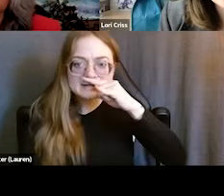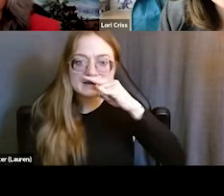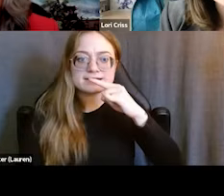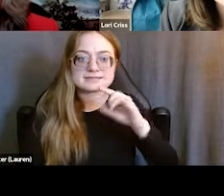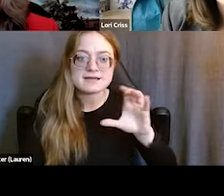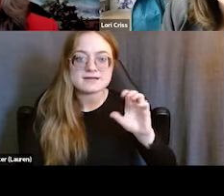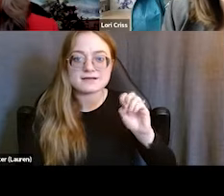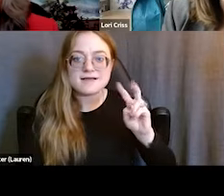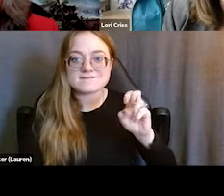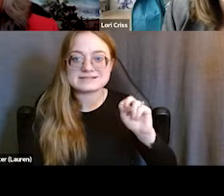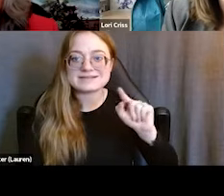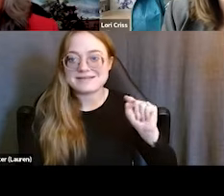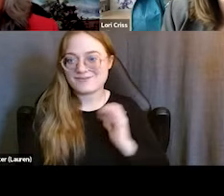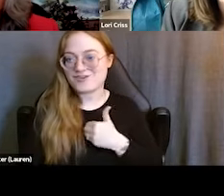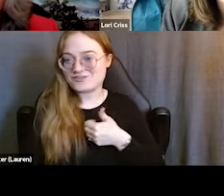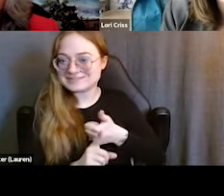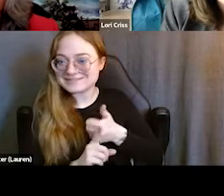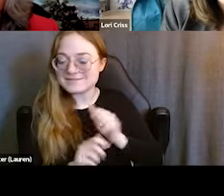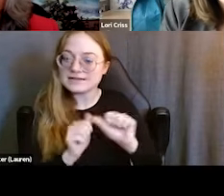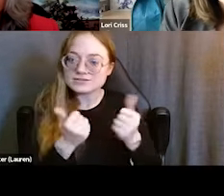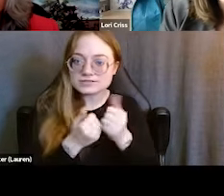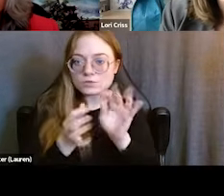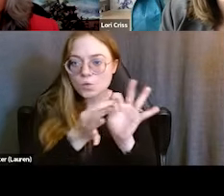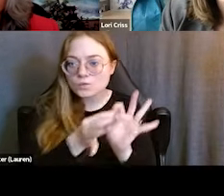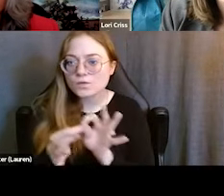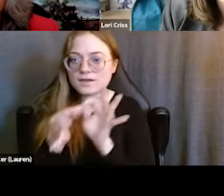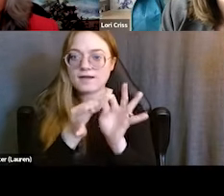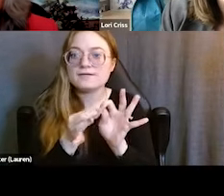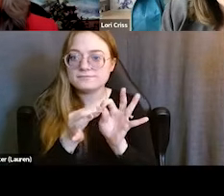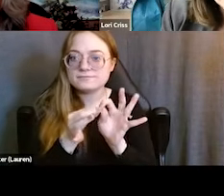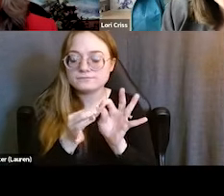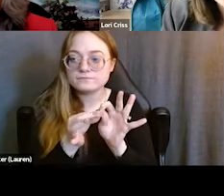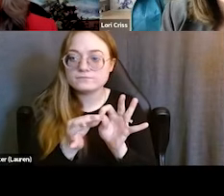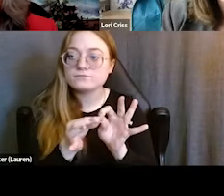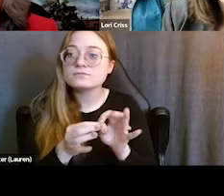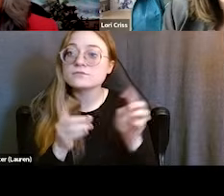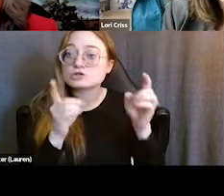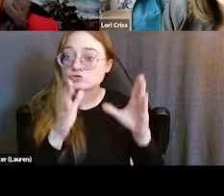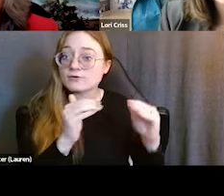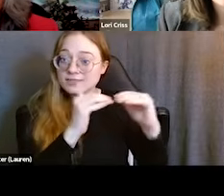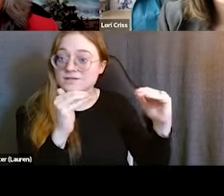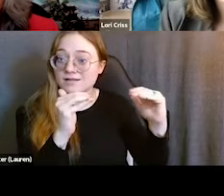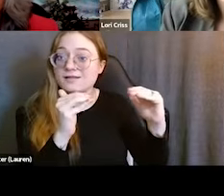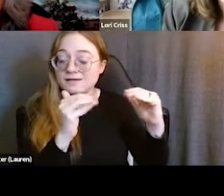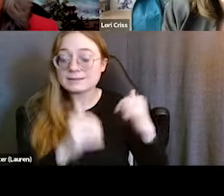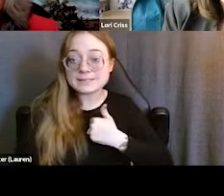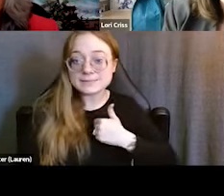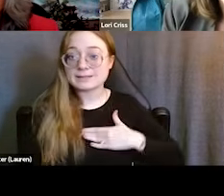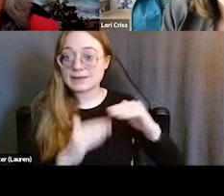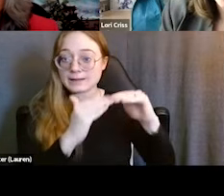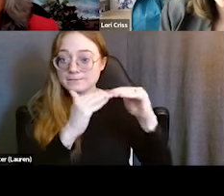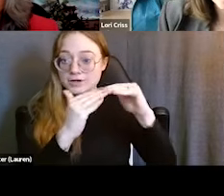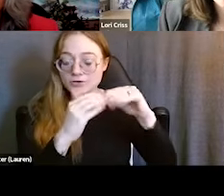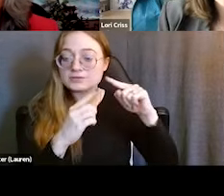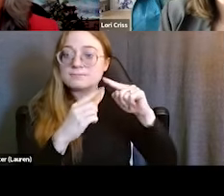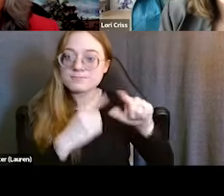call ourselves, our agencies are coordinated at the director level. So me and my peers, but also